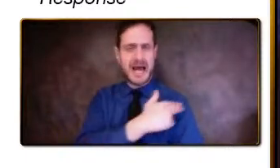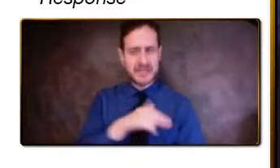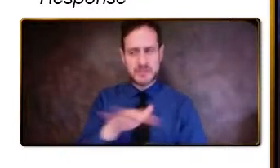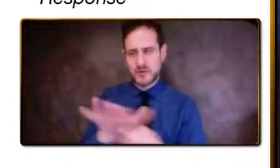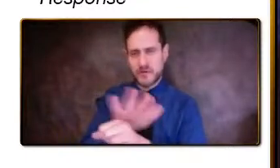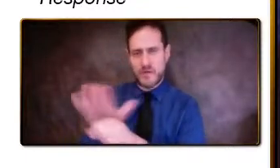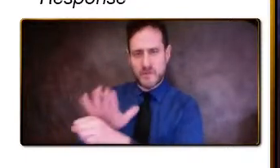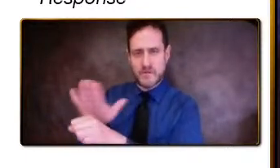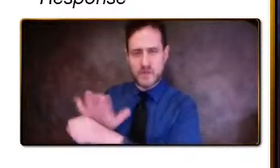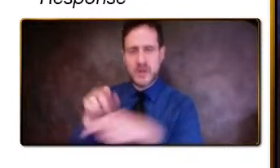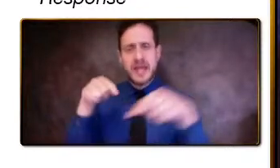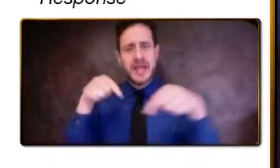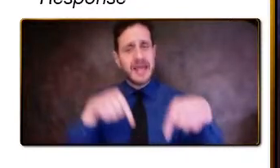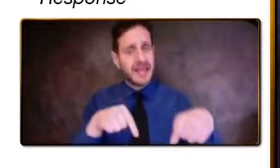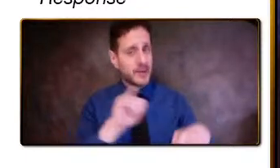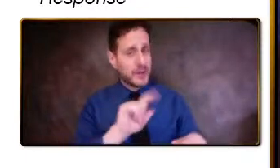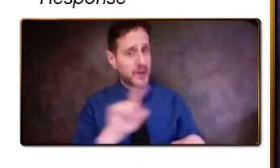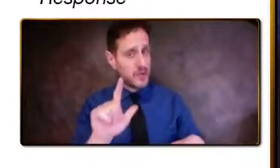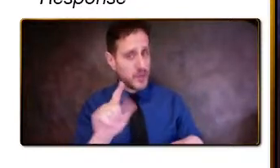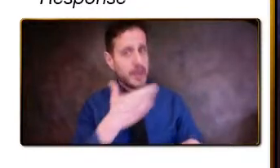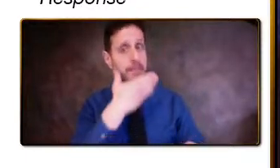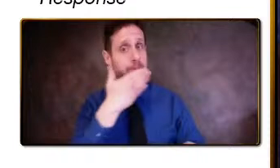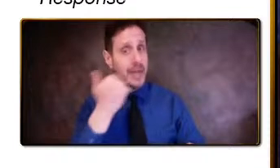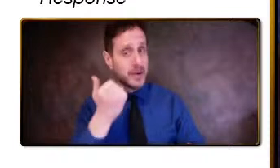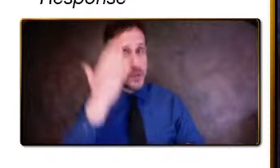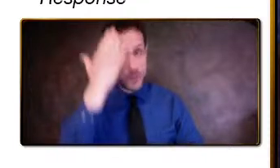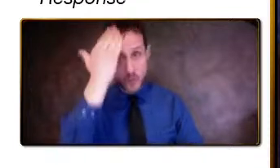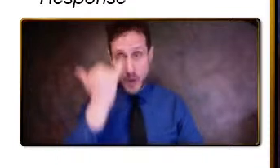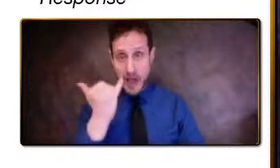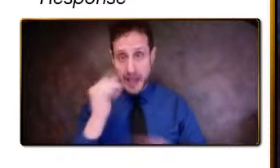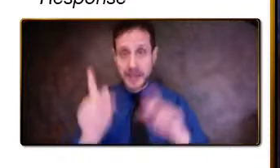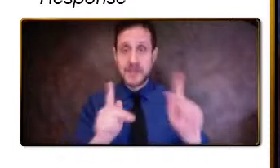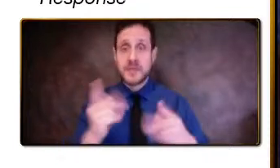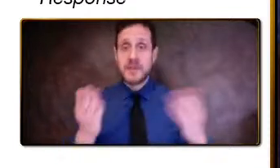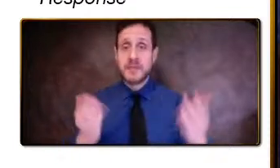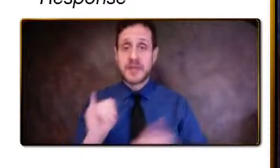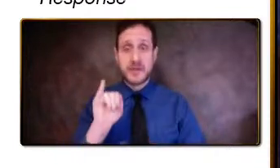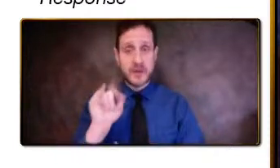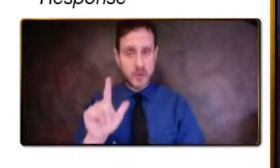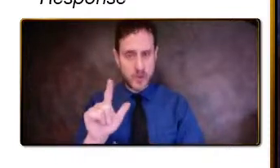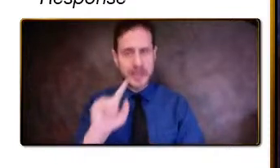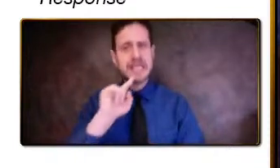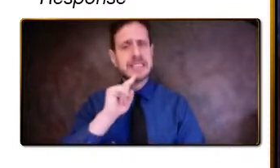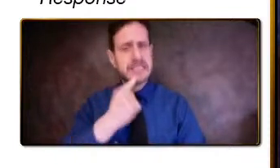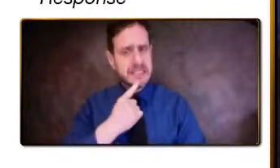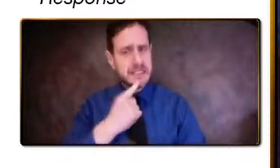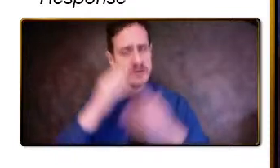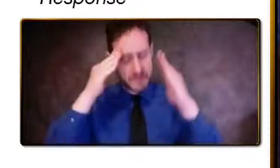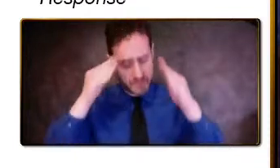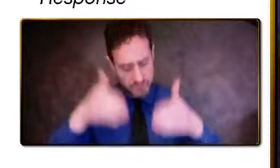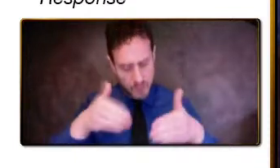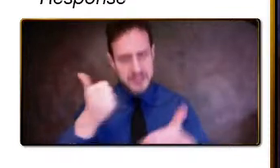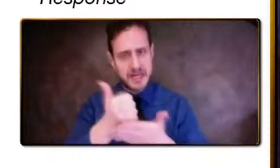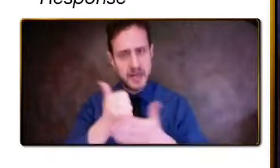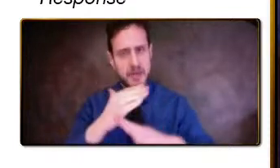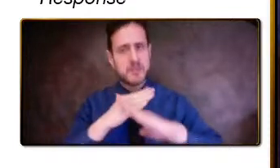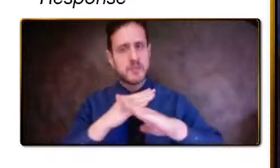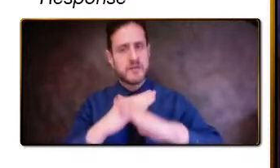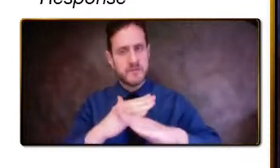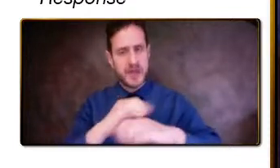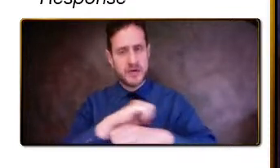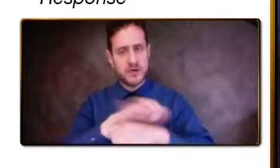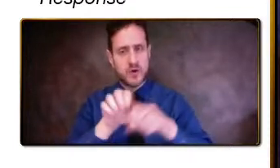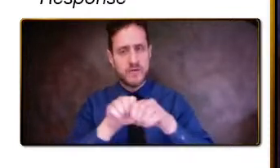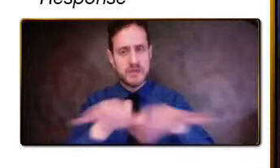these mitigations very seriously. And I really want to thank all of the people and businesses throughout the state who acted